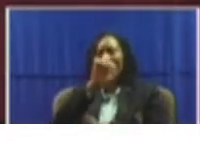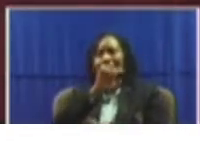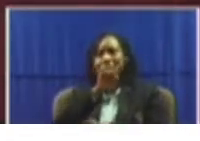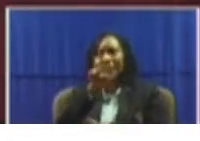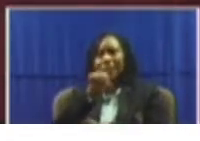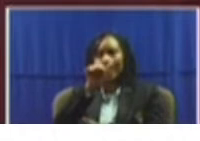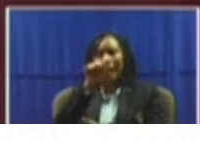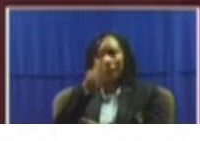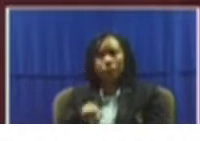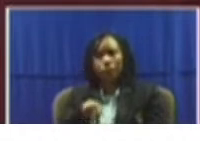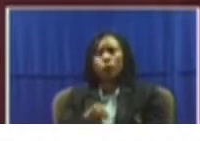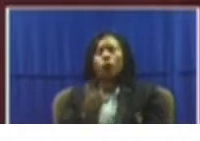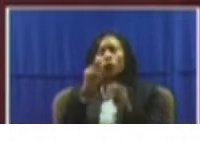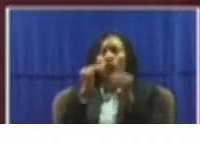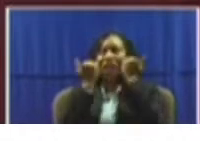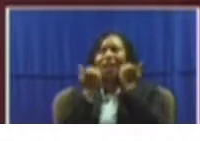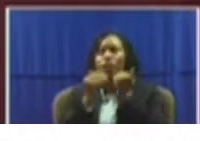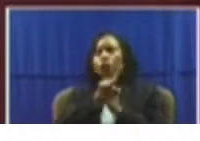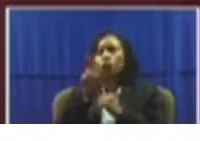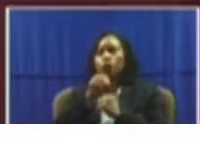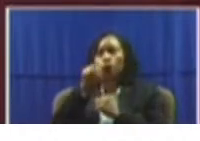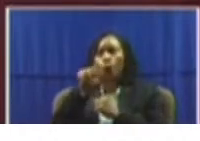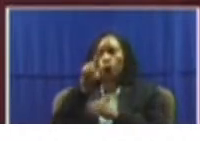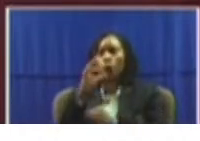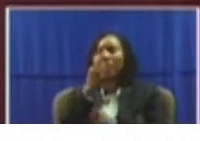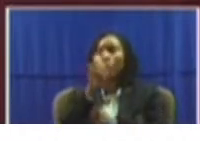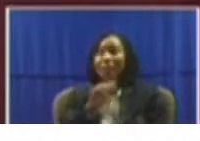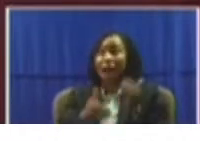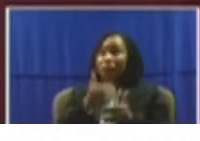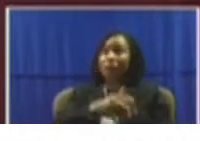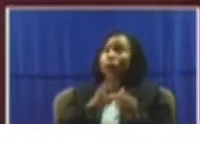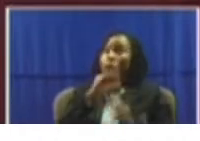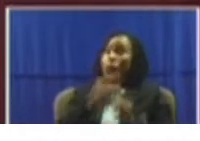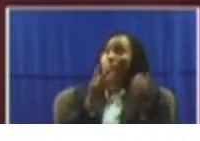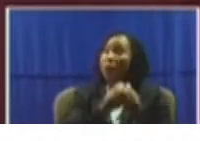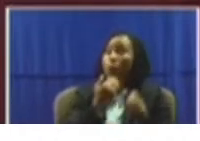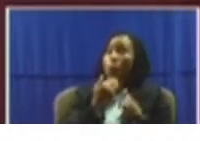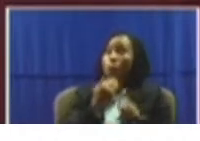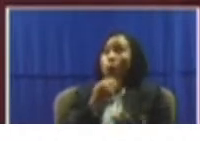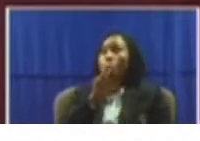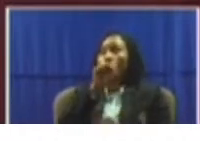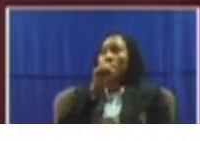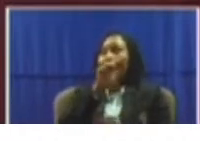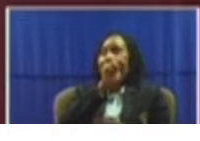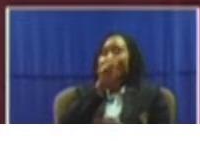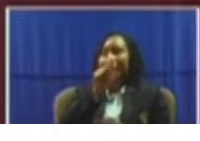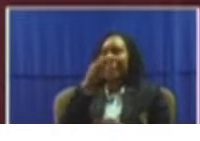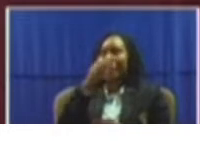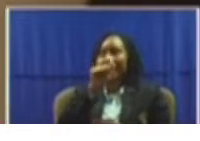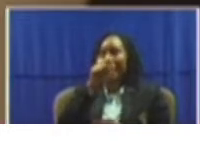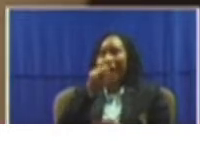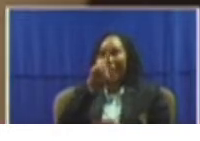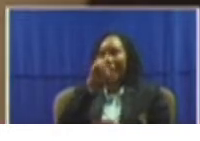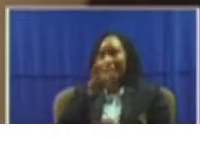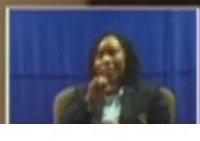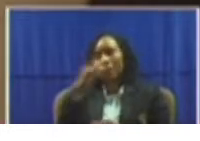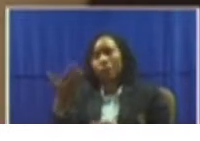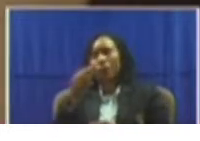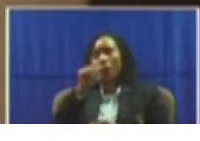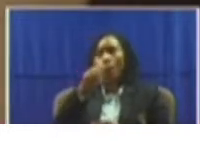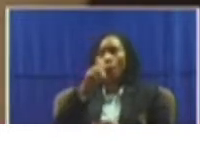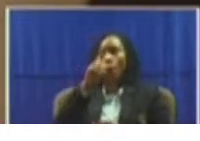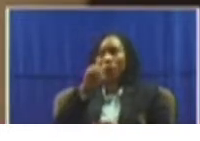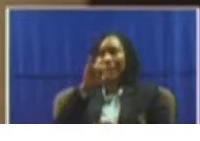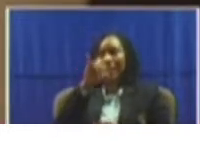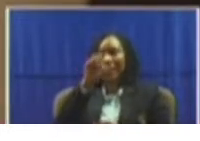quote after he spoke with Thandi Modise, one of the defining features has emerged in this evidence before